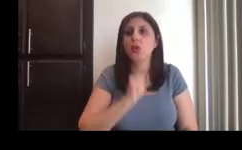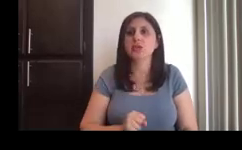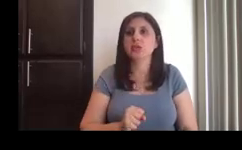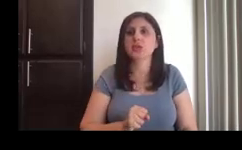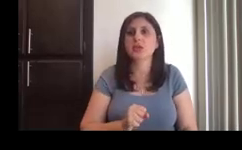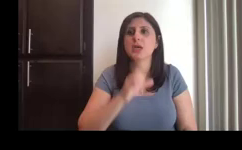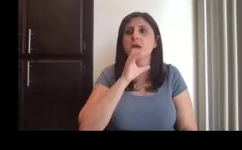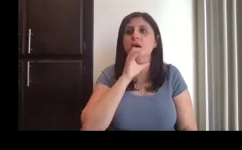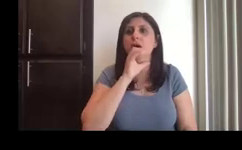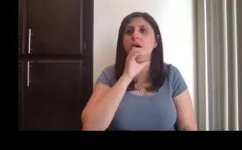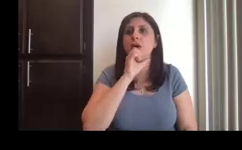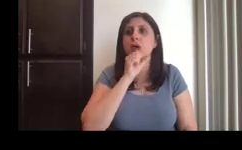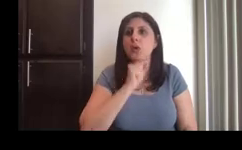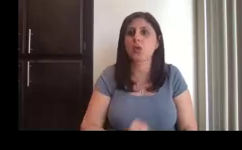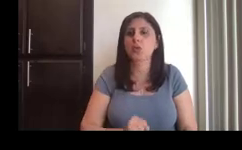old,